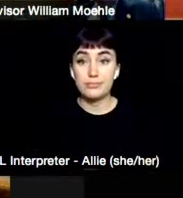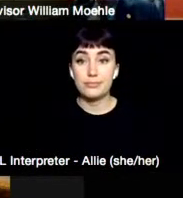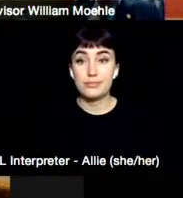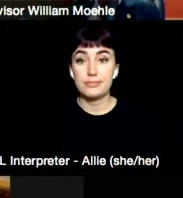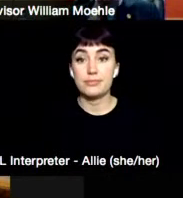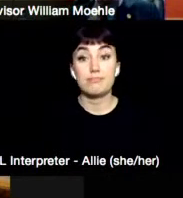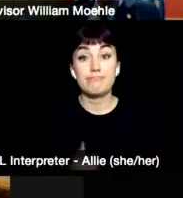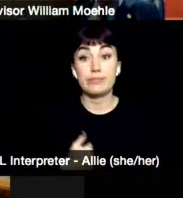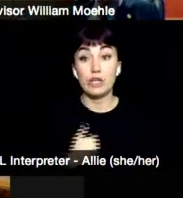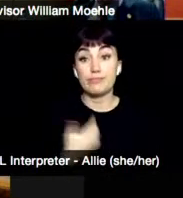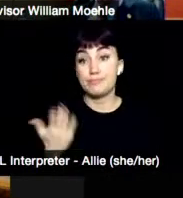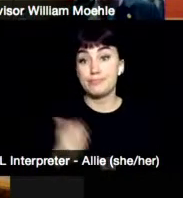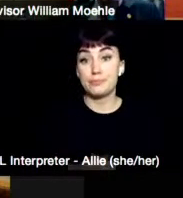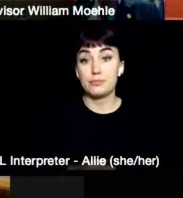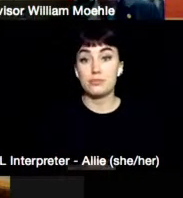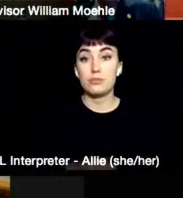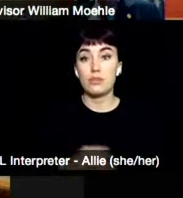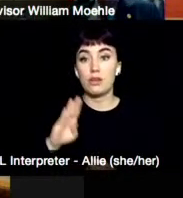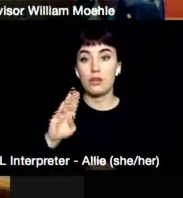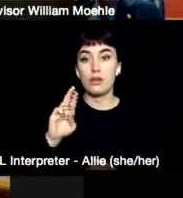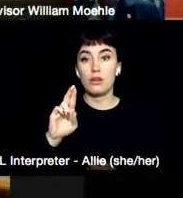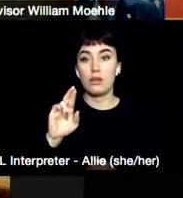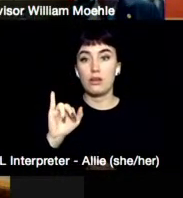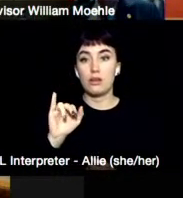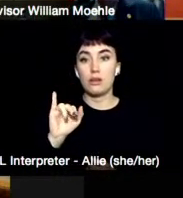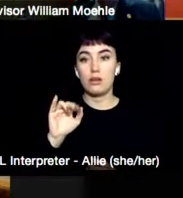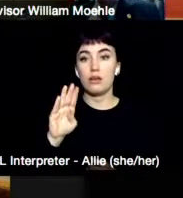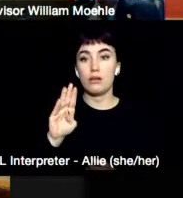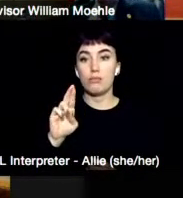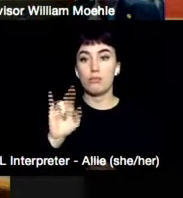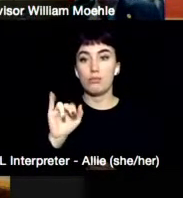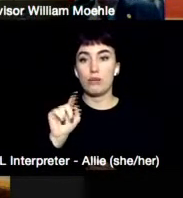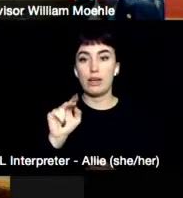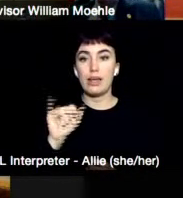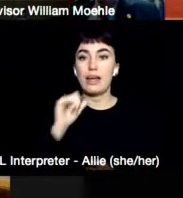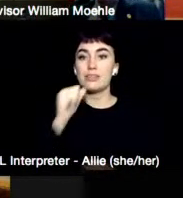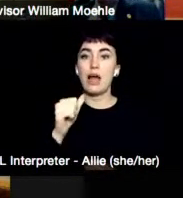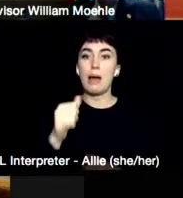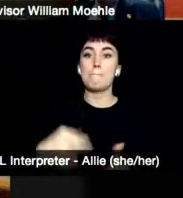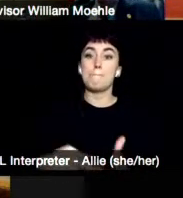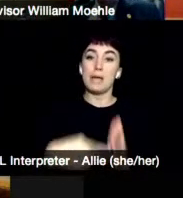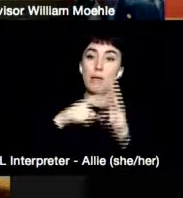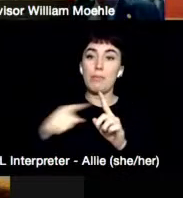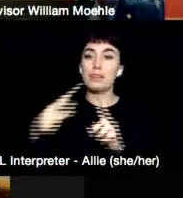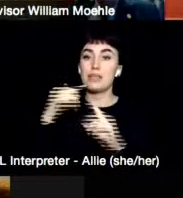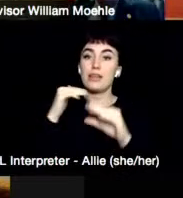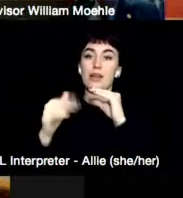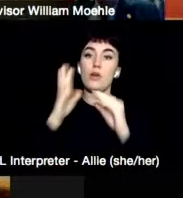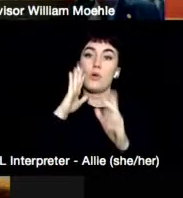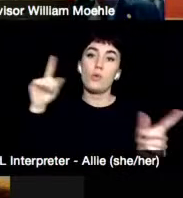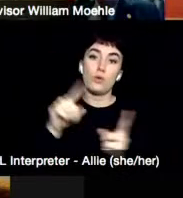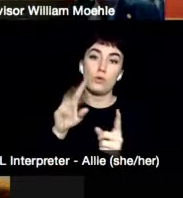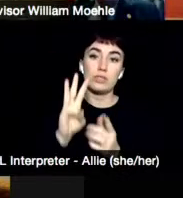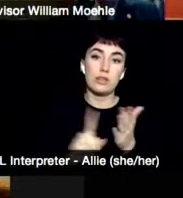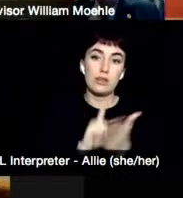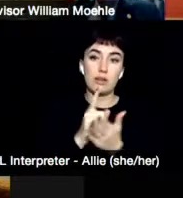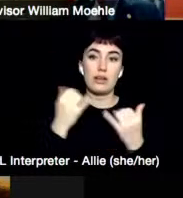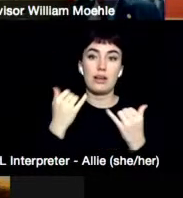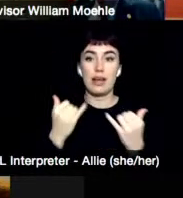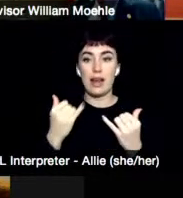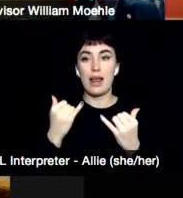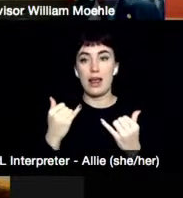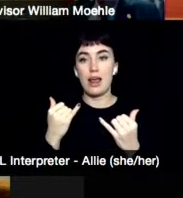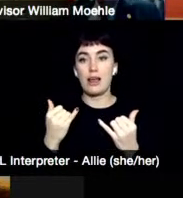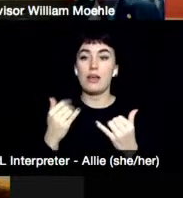I'm sorry. I don't. And so it's not mandatory, but again, he did say in that email, it would be reduced to 6 hours. So now we're in